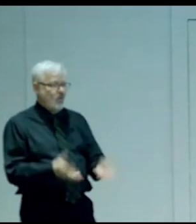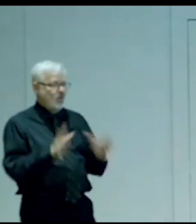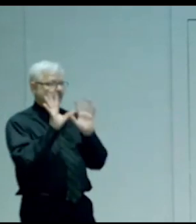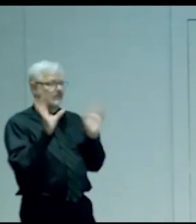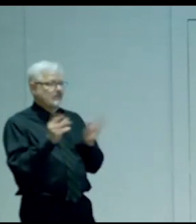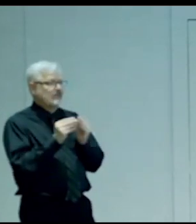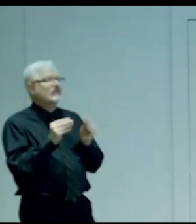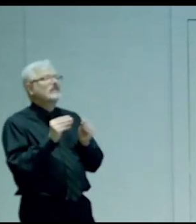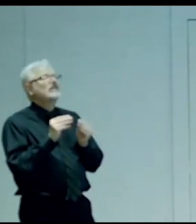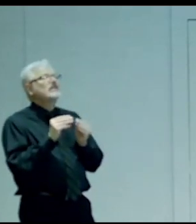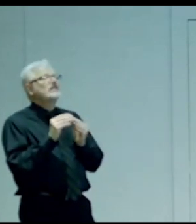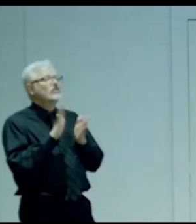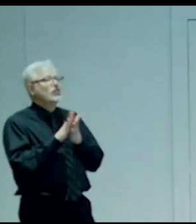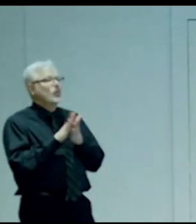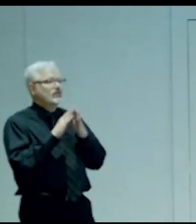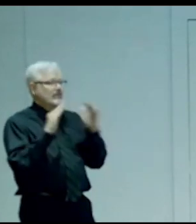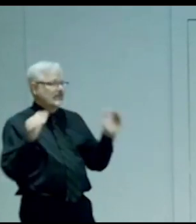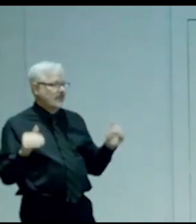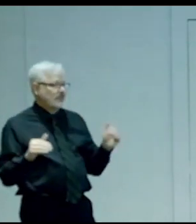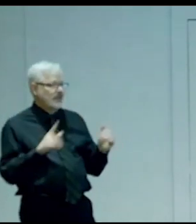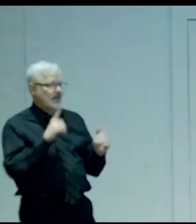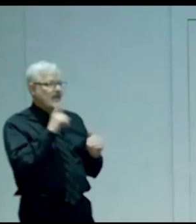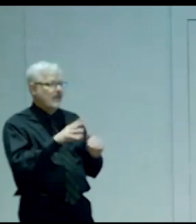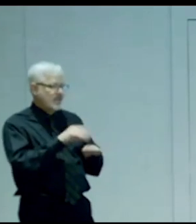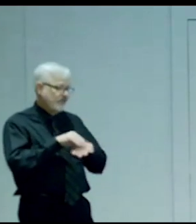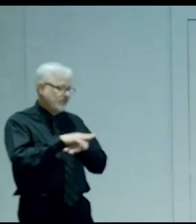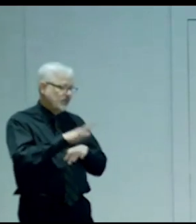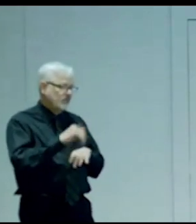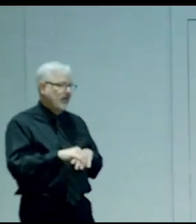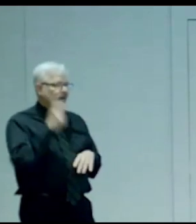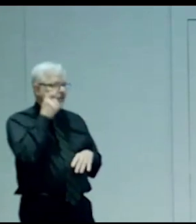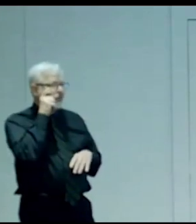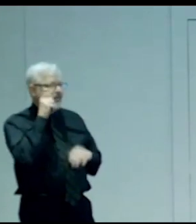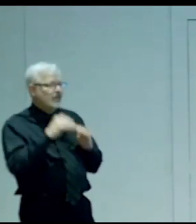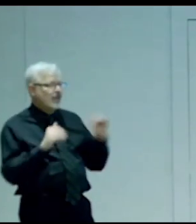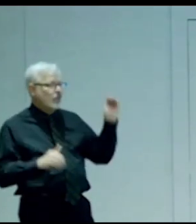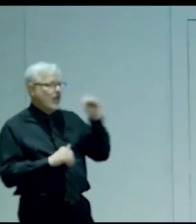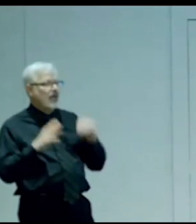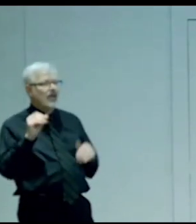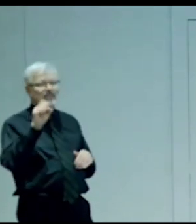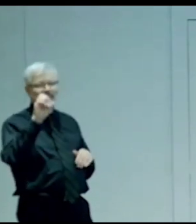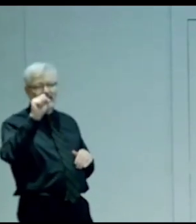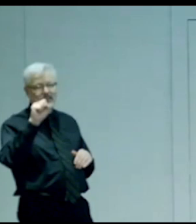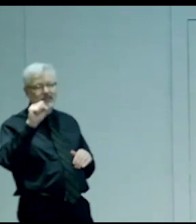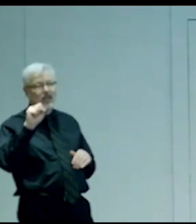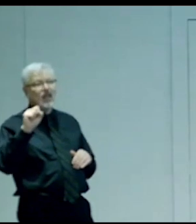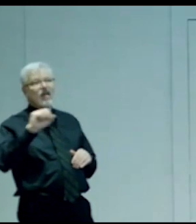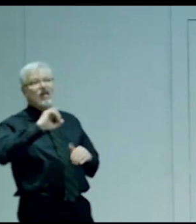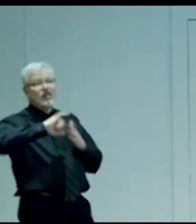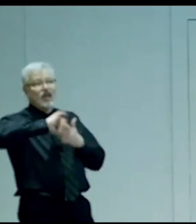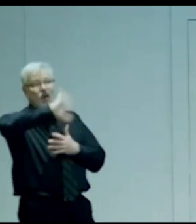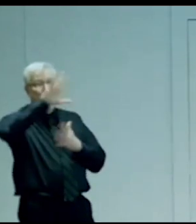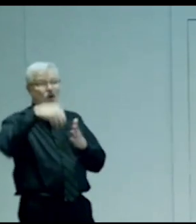which can be permeated by SES or racial inequalities. And those collectively then